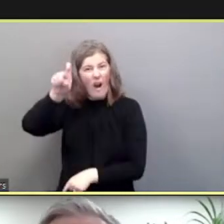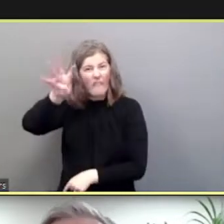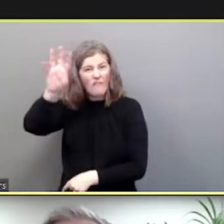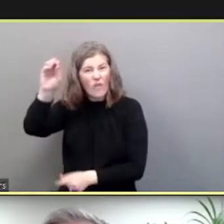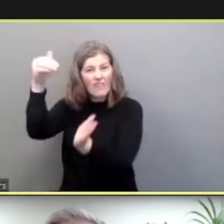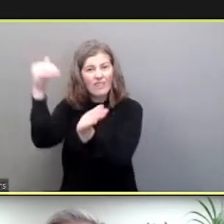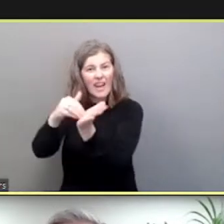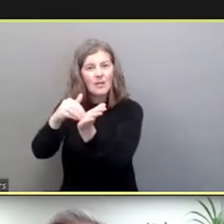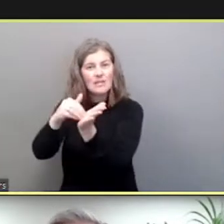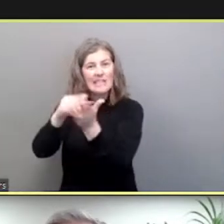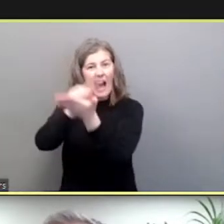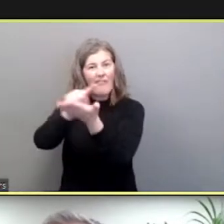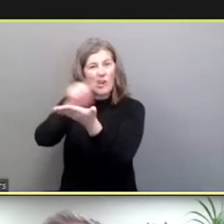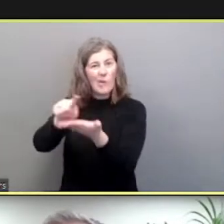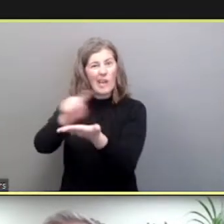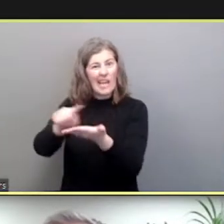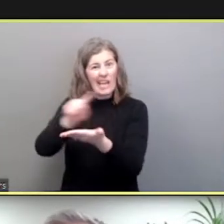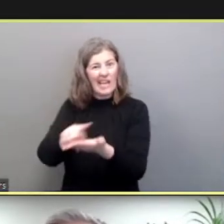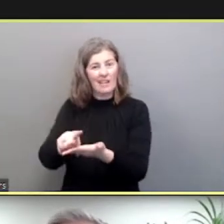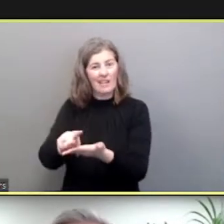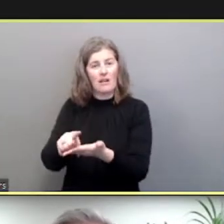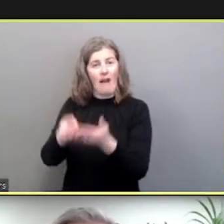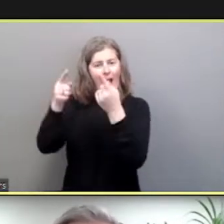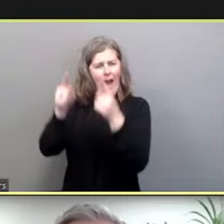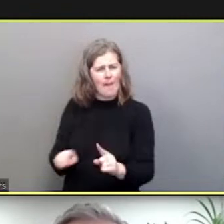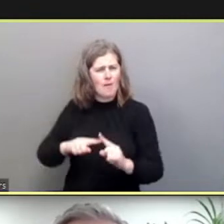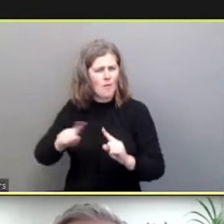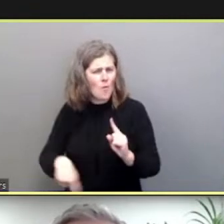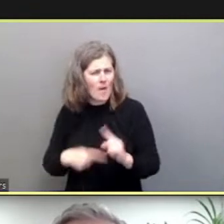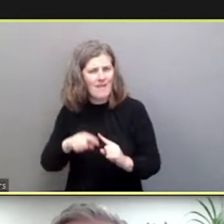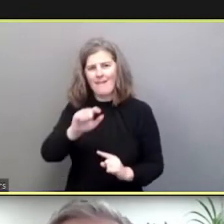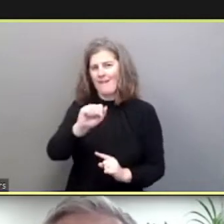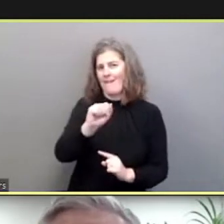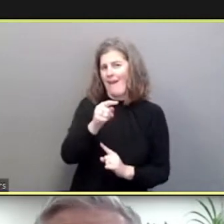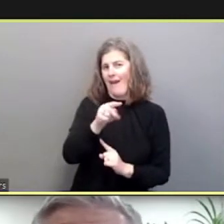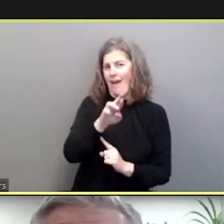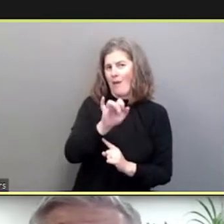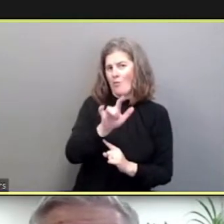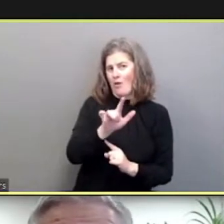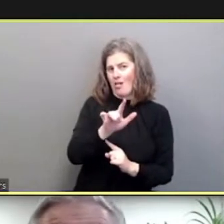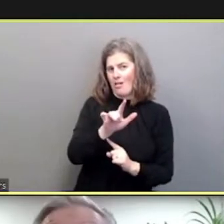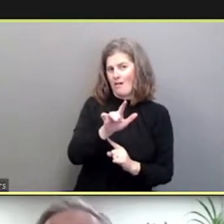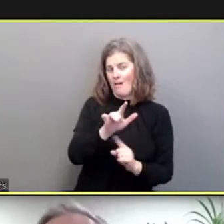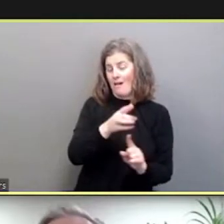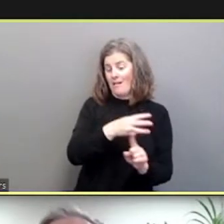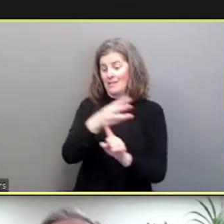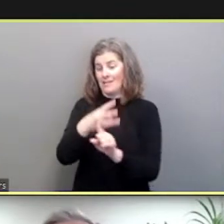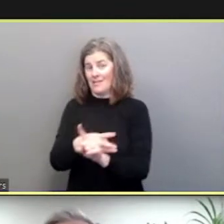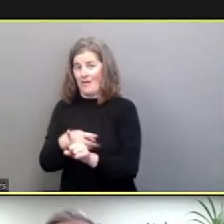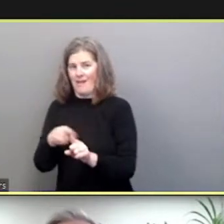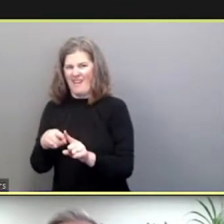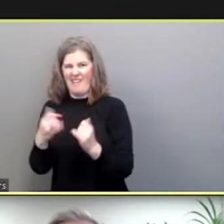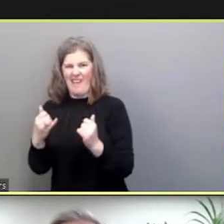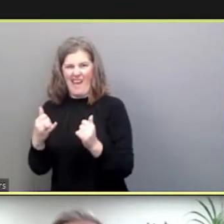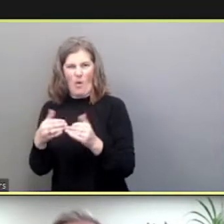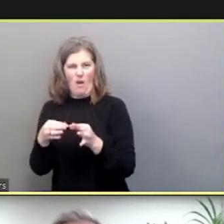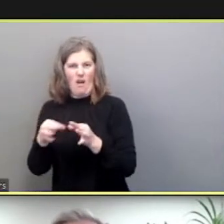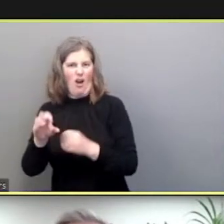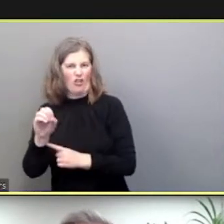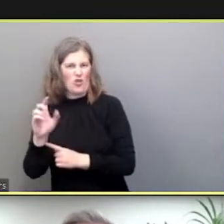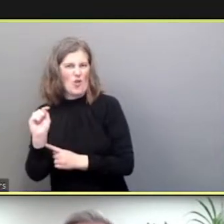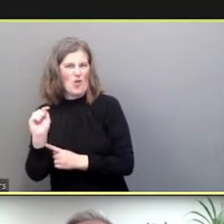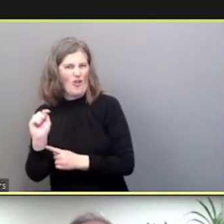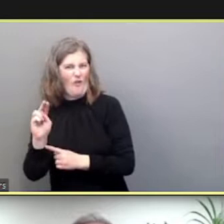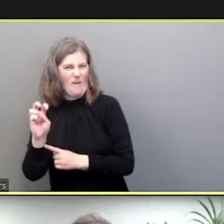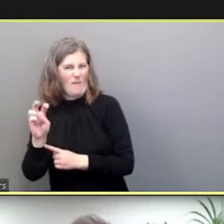140,000 per week range, occurred in April. Well, here we are 6 months later, a little bit more in October,